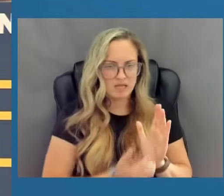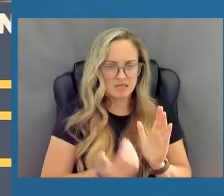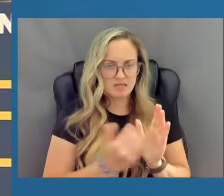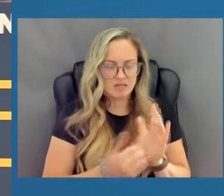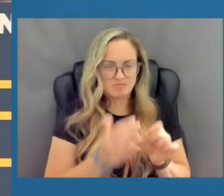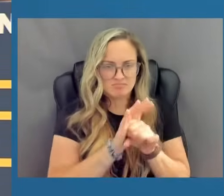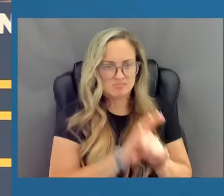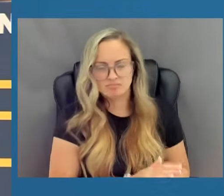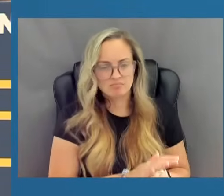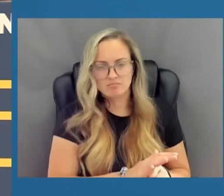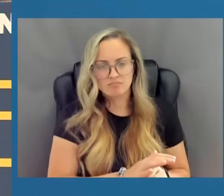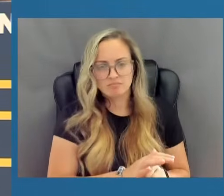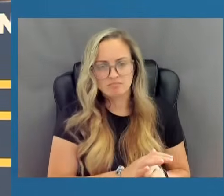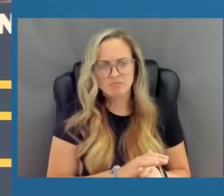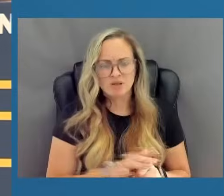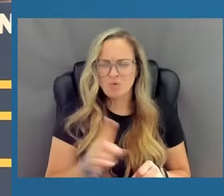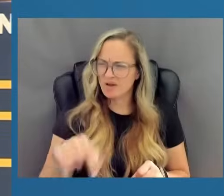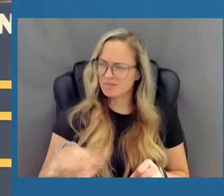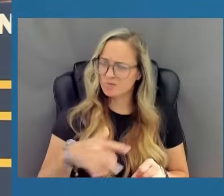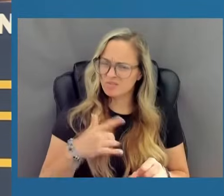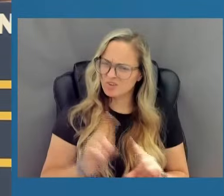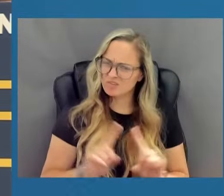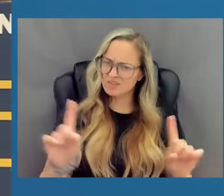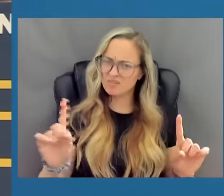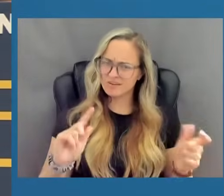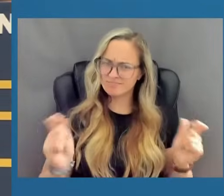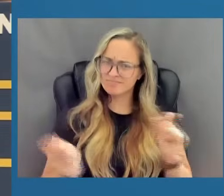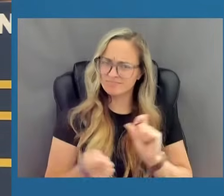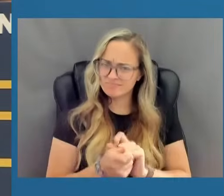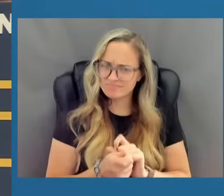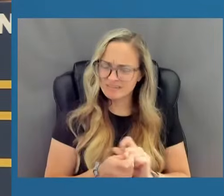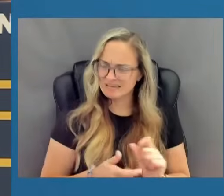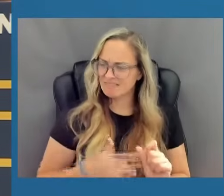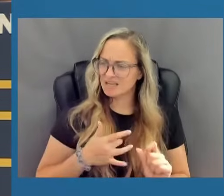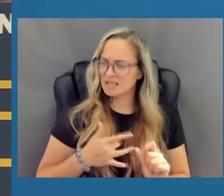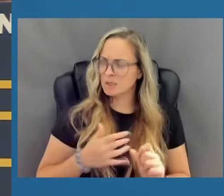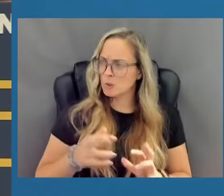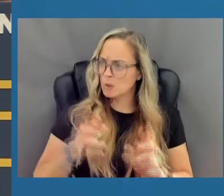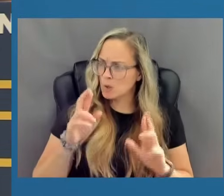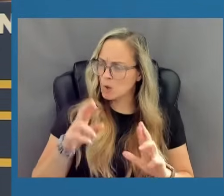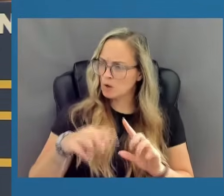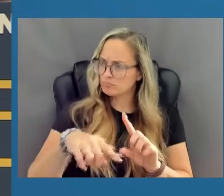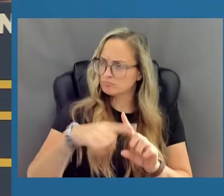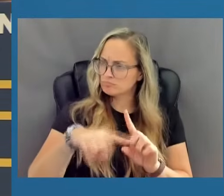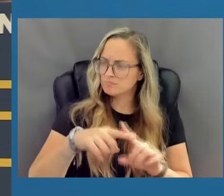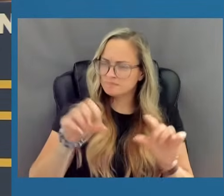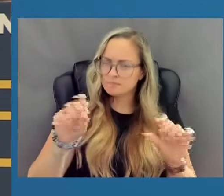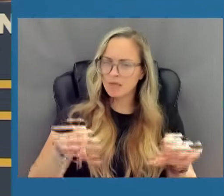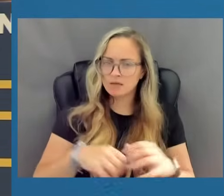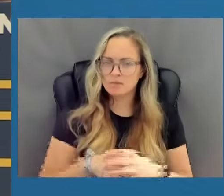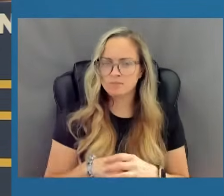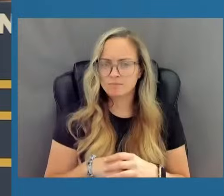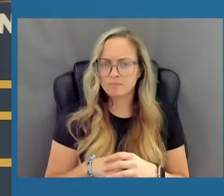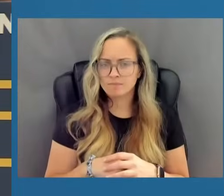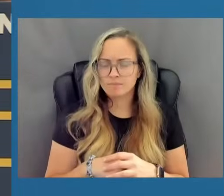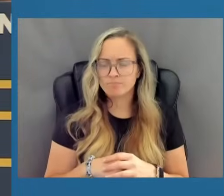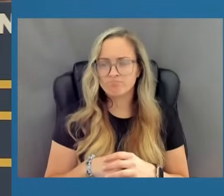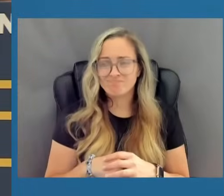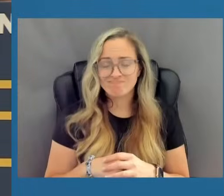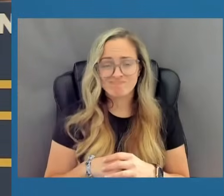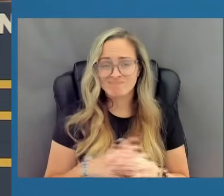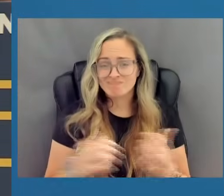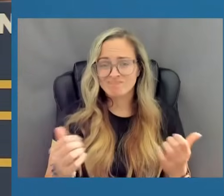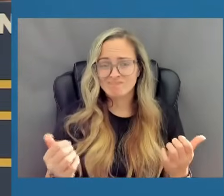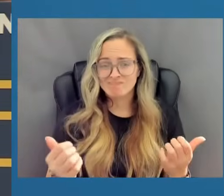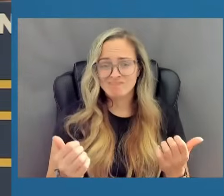But I want to make people feel different in New York. I want people to have that sense of hope and optimism that despite all the